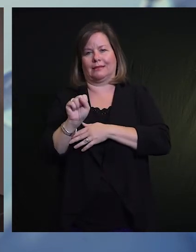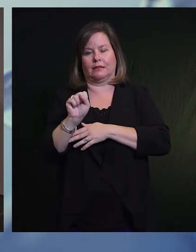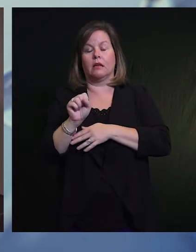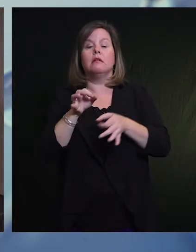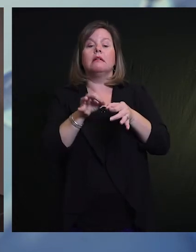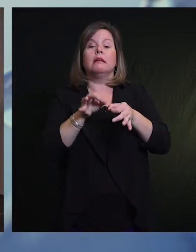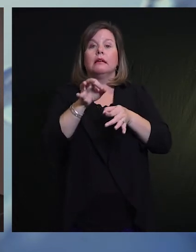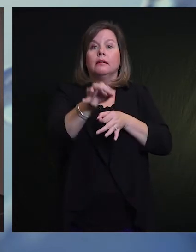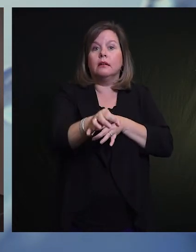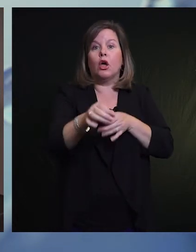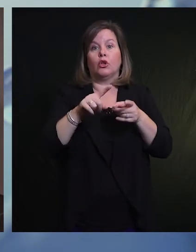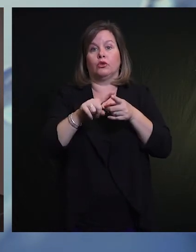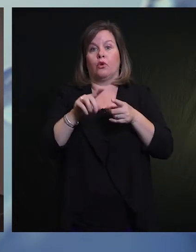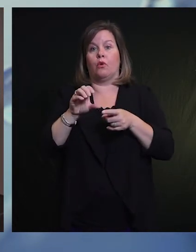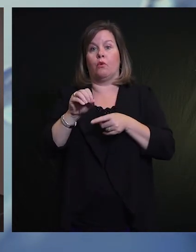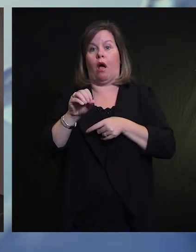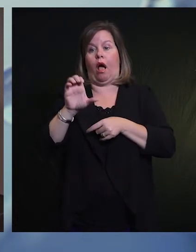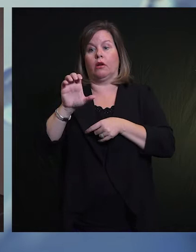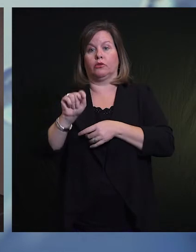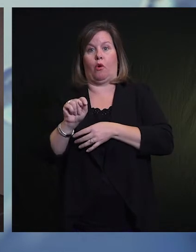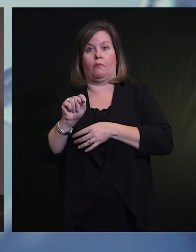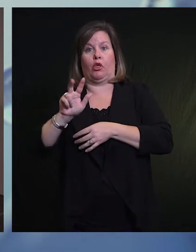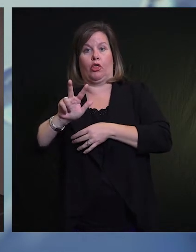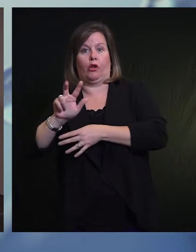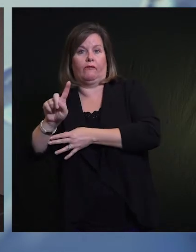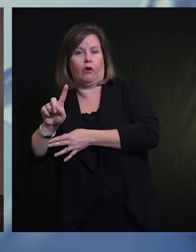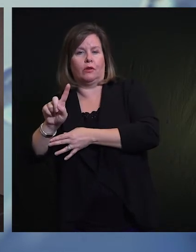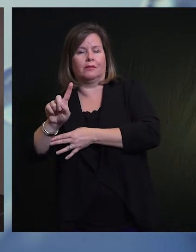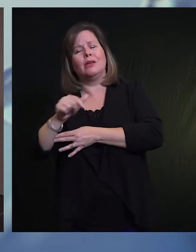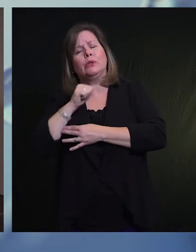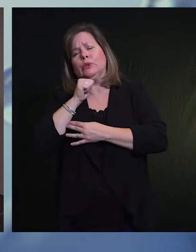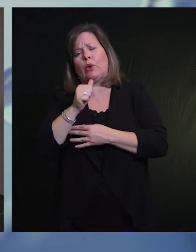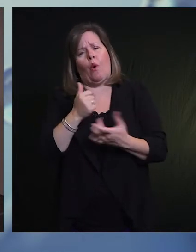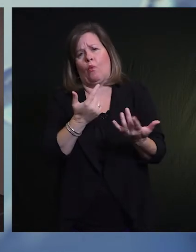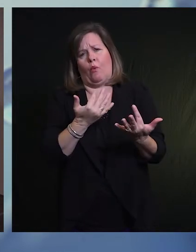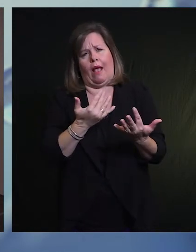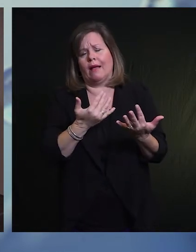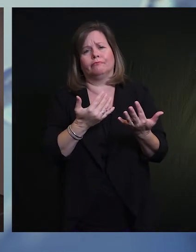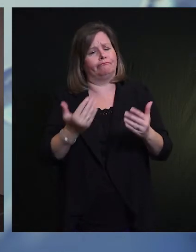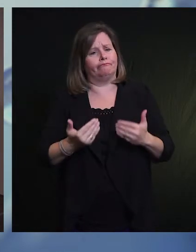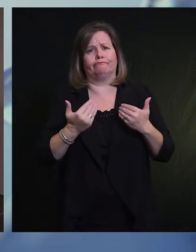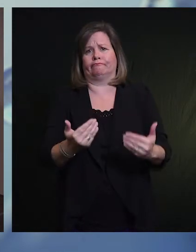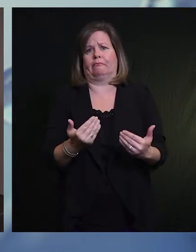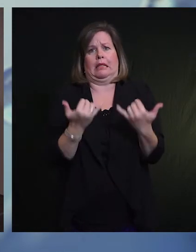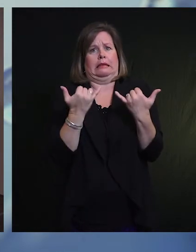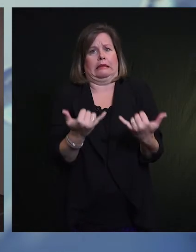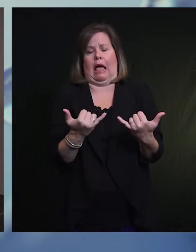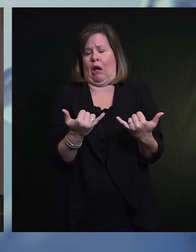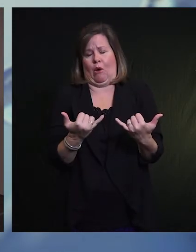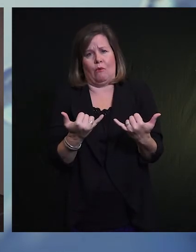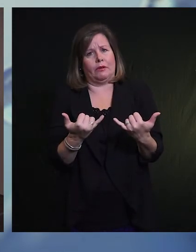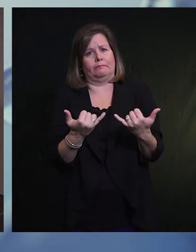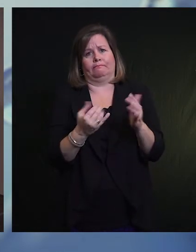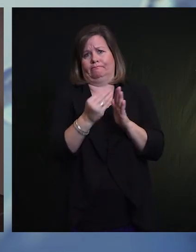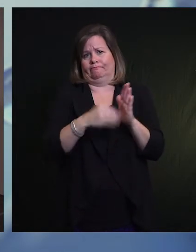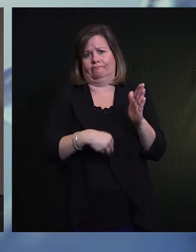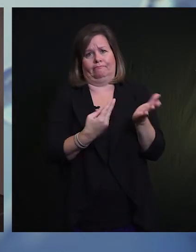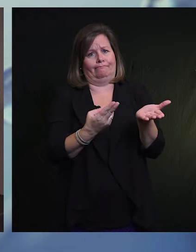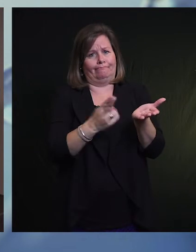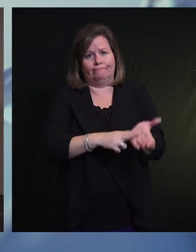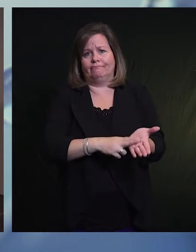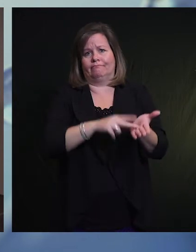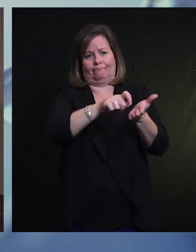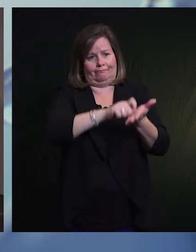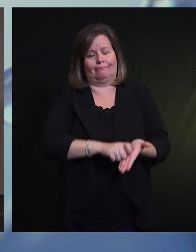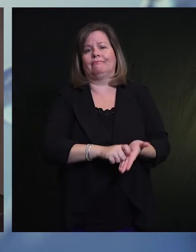October 31, but don't wait. Please don't wait until October 31st to complete the census. For the first time ever,